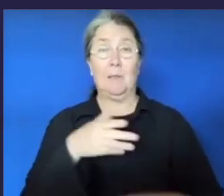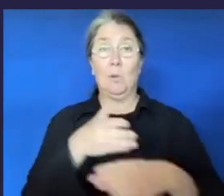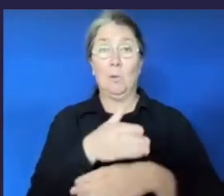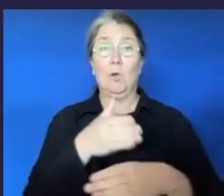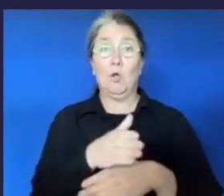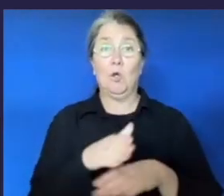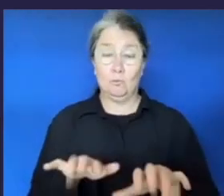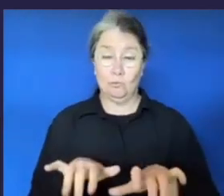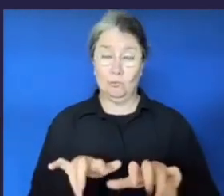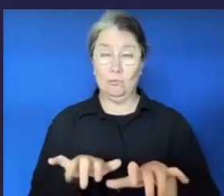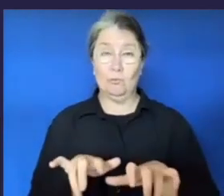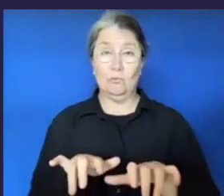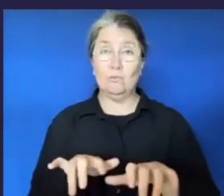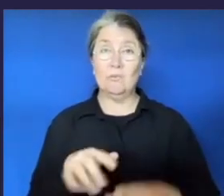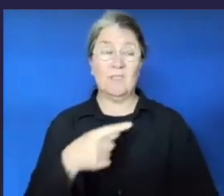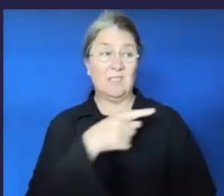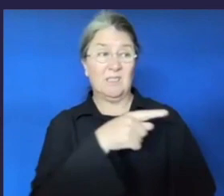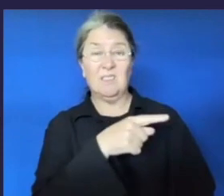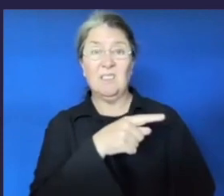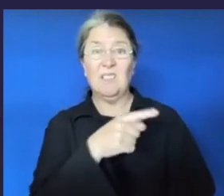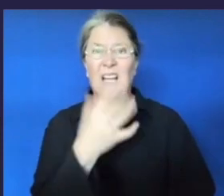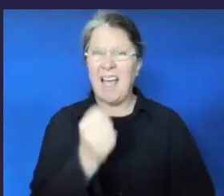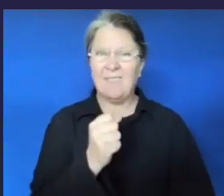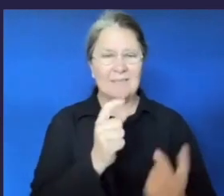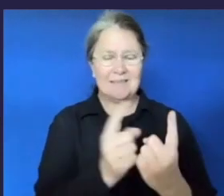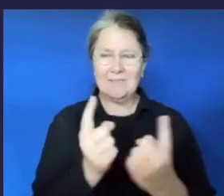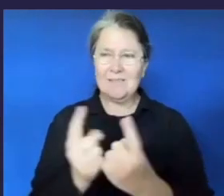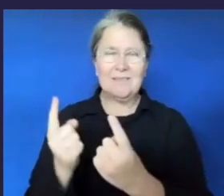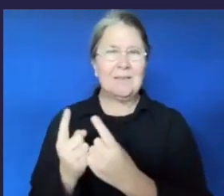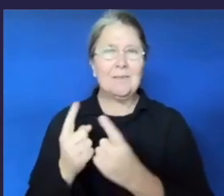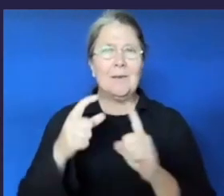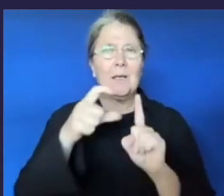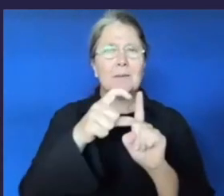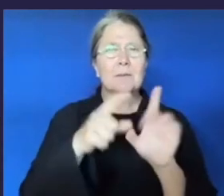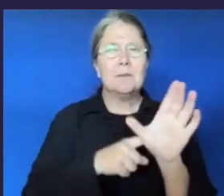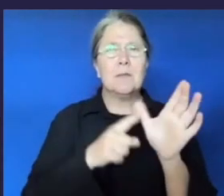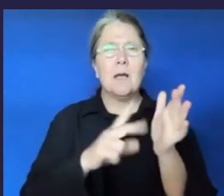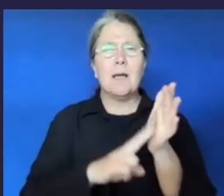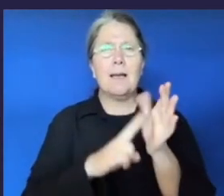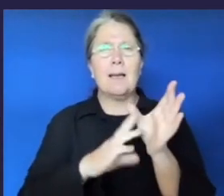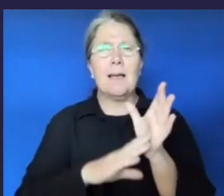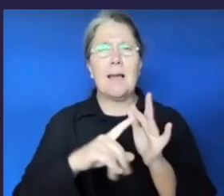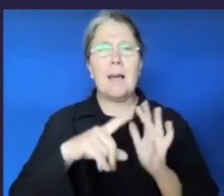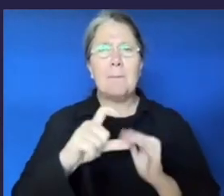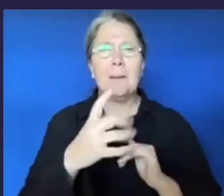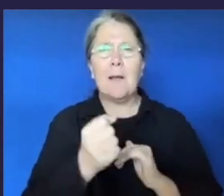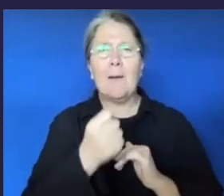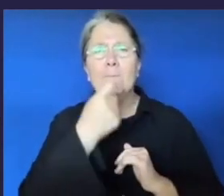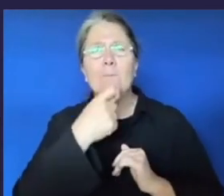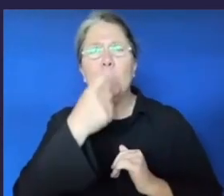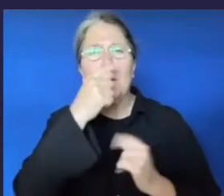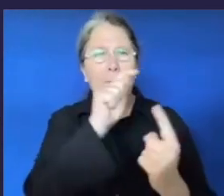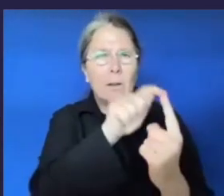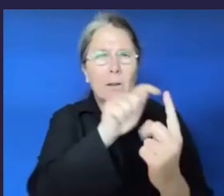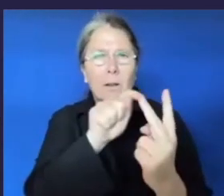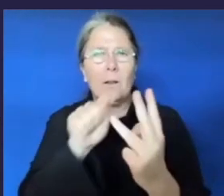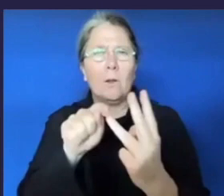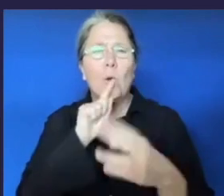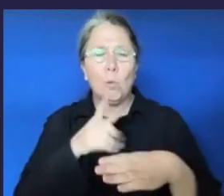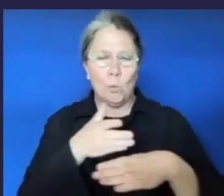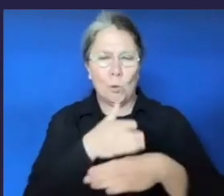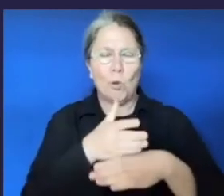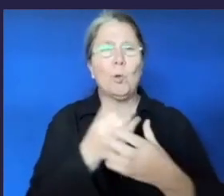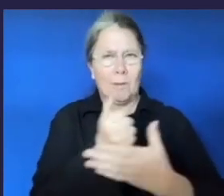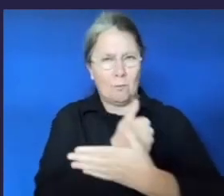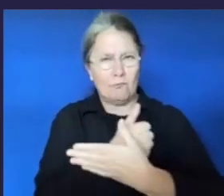office. I think she has different kind of dynamics with a few different key people that she works with more frequently. And again, she just